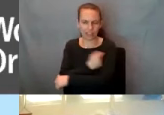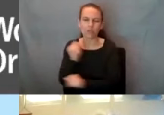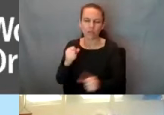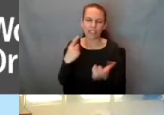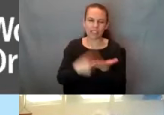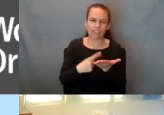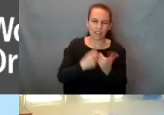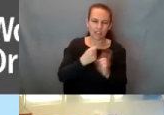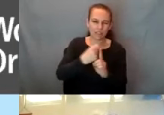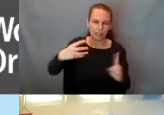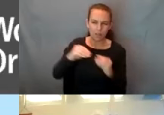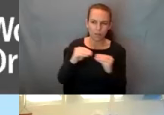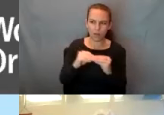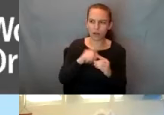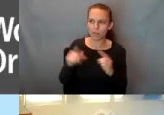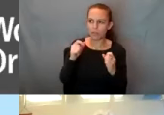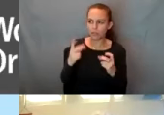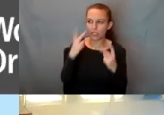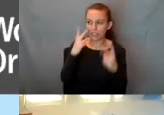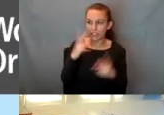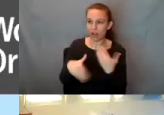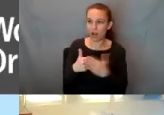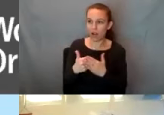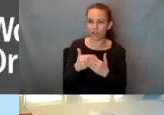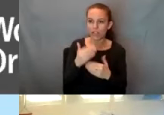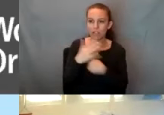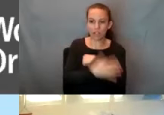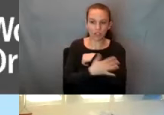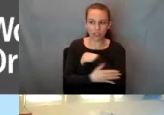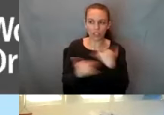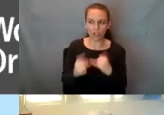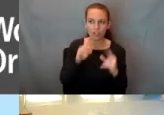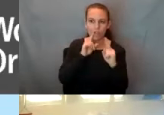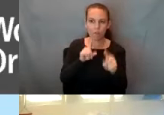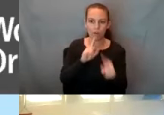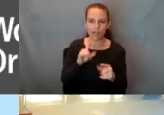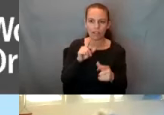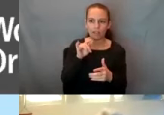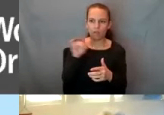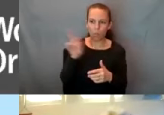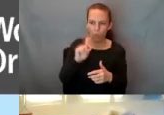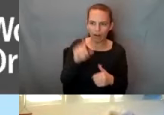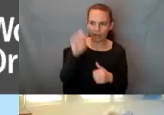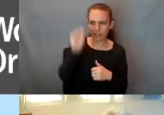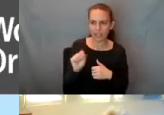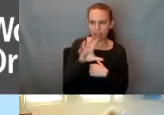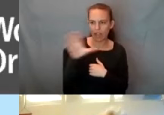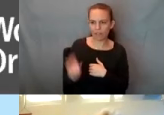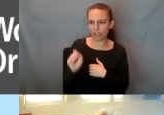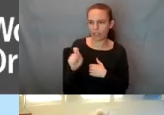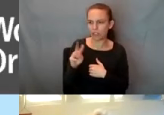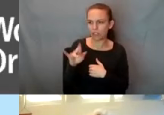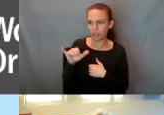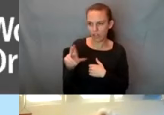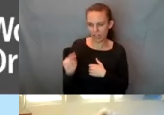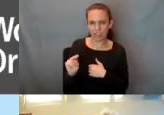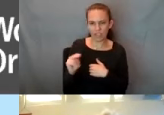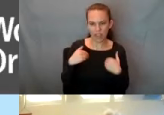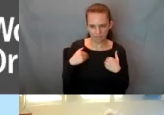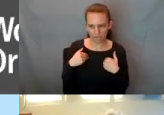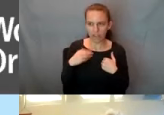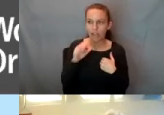again, over 30 countries currently reporting the presence of the South African strain. And in the UK, they've just reported cases which